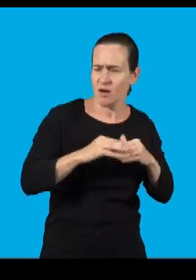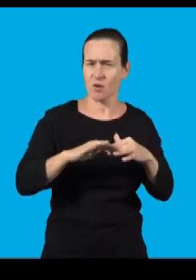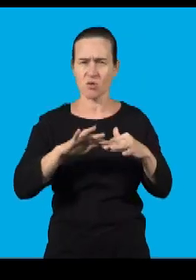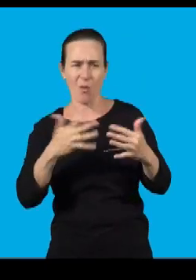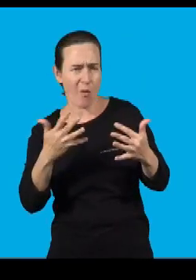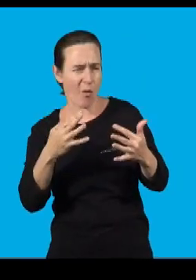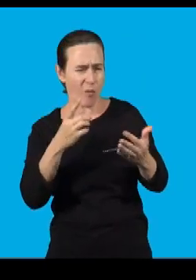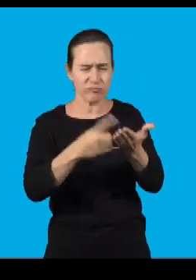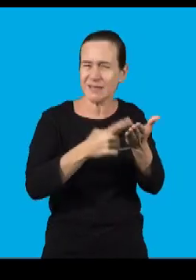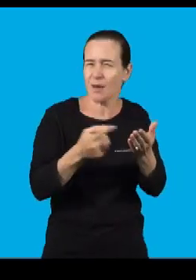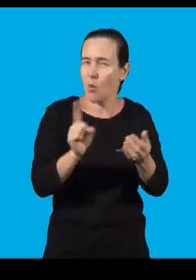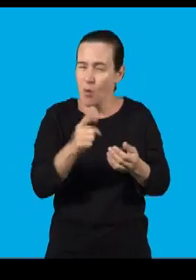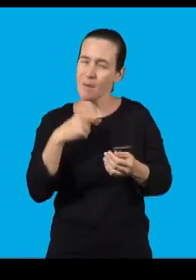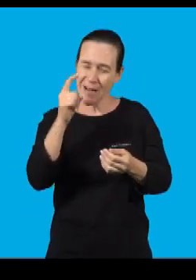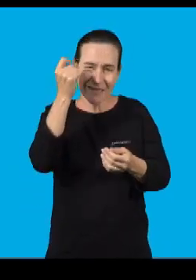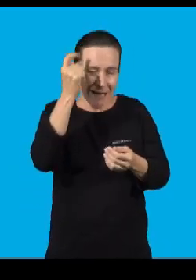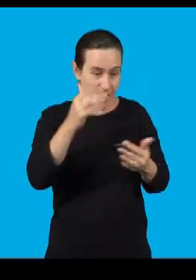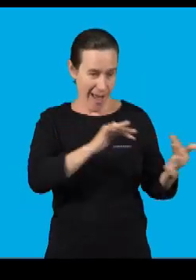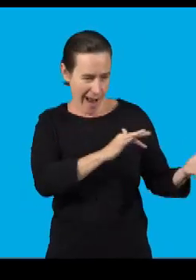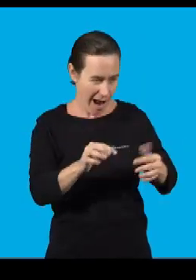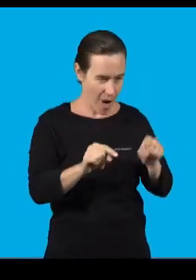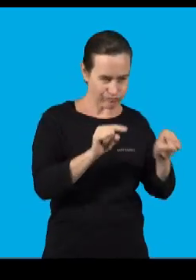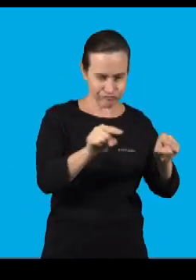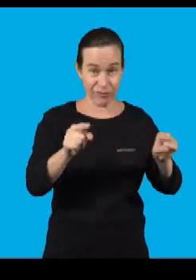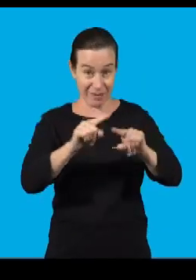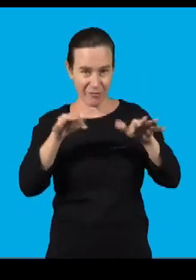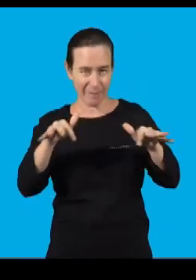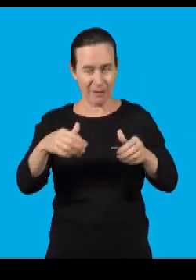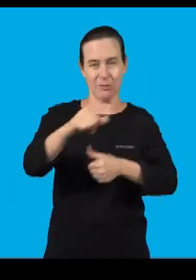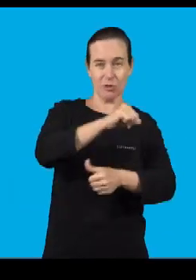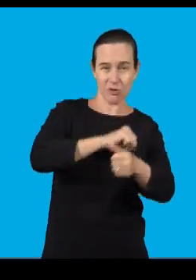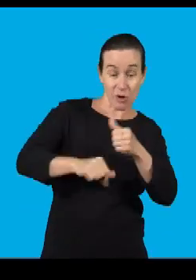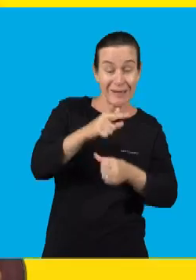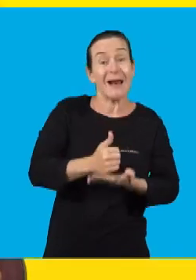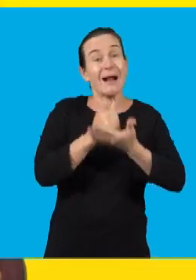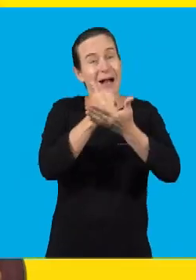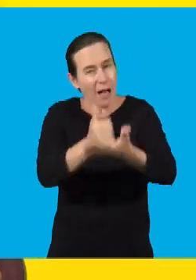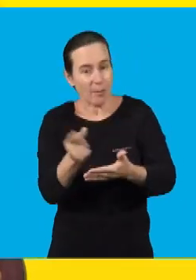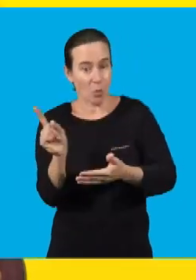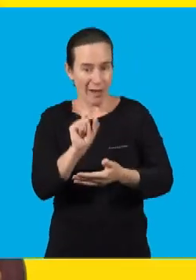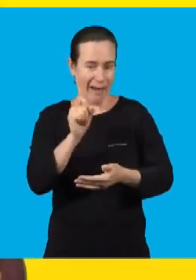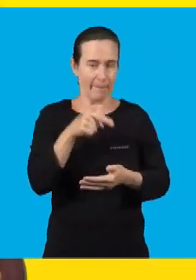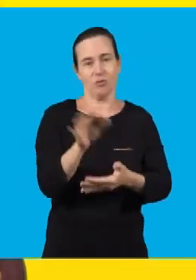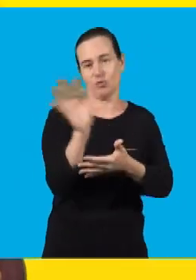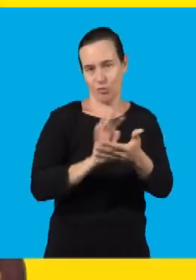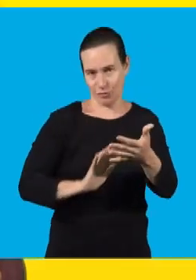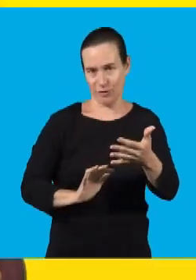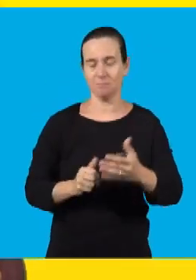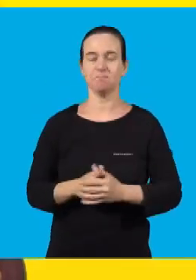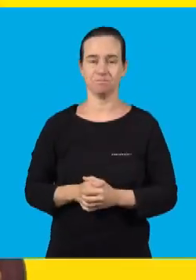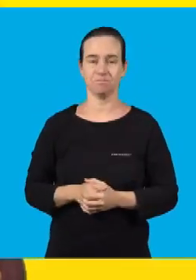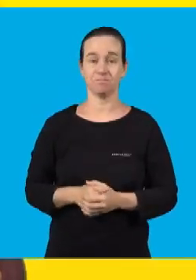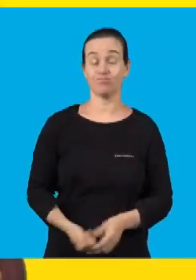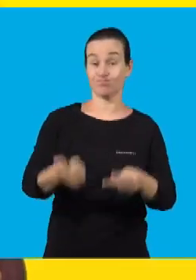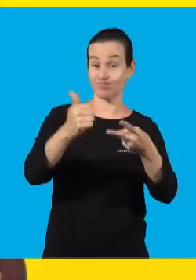how they relate to each other, because that is going to be the background for the novelist to set the plot or the conflict in